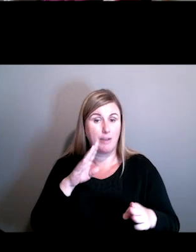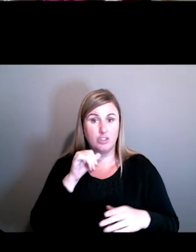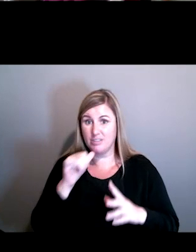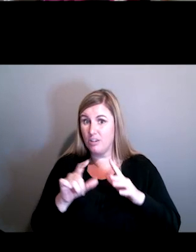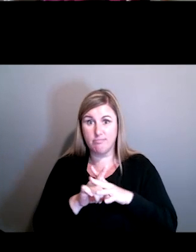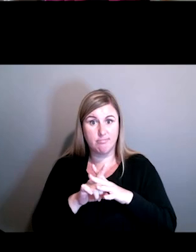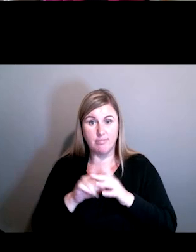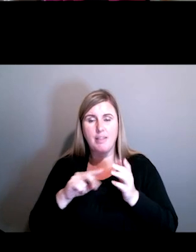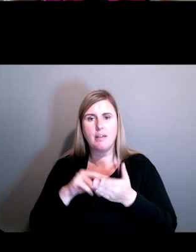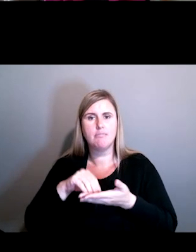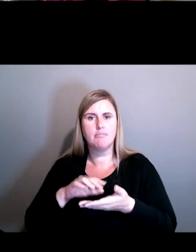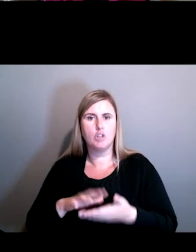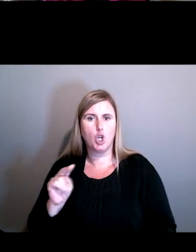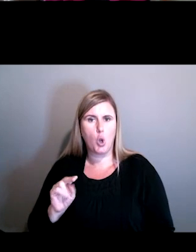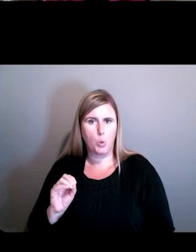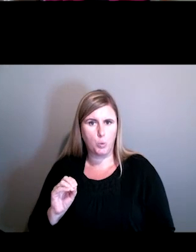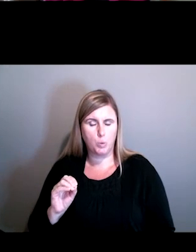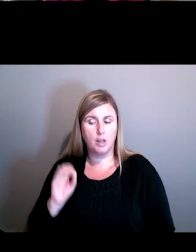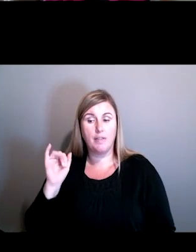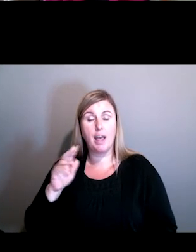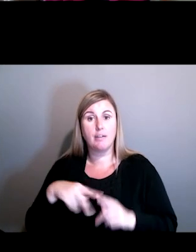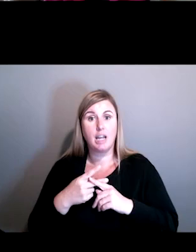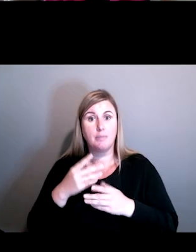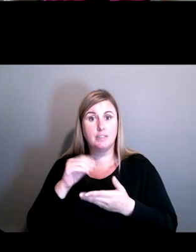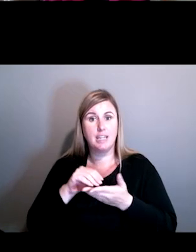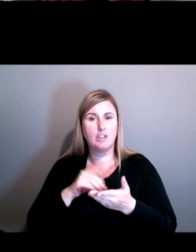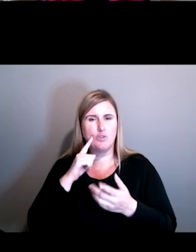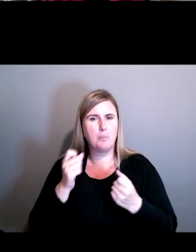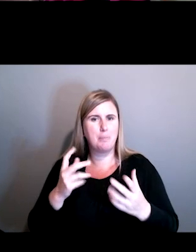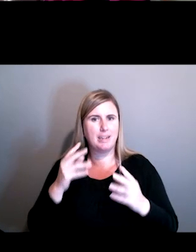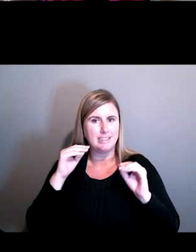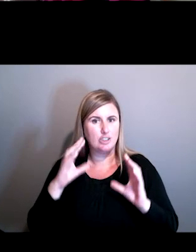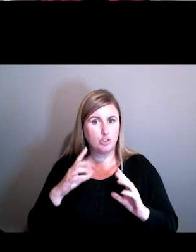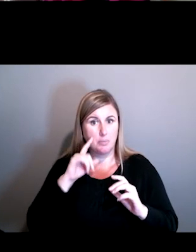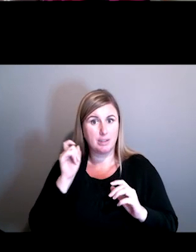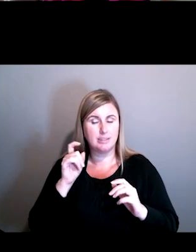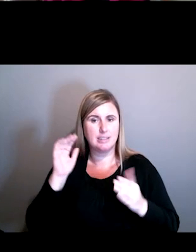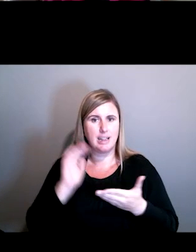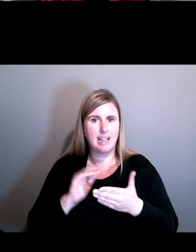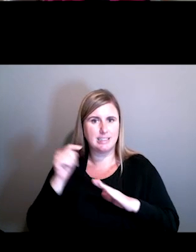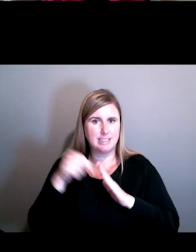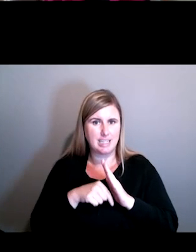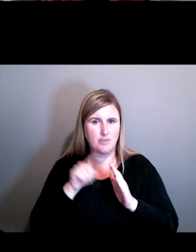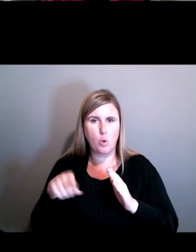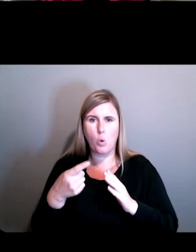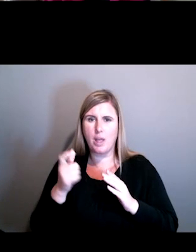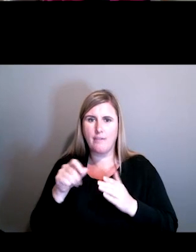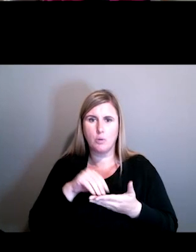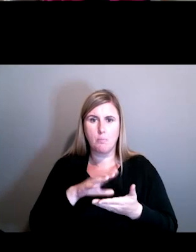no. This form of data collection is great for many teachers because it is less intensive. You only have to mark when you see the